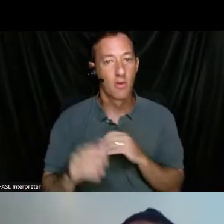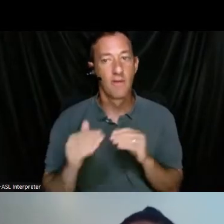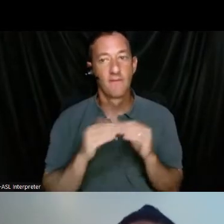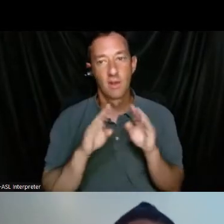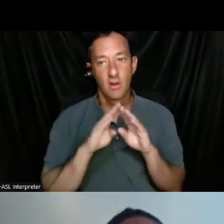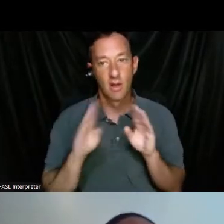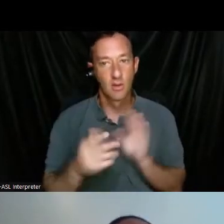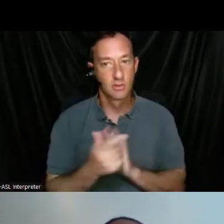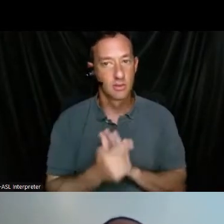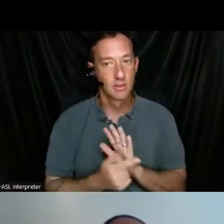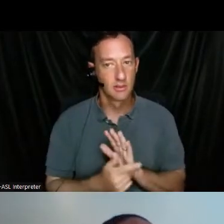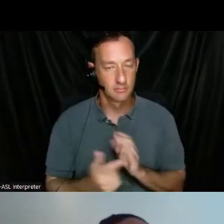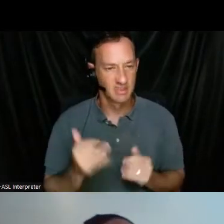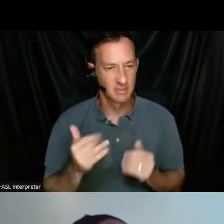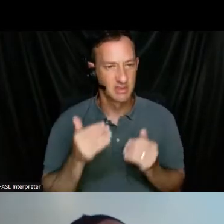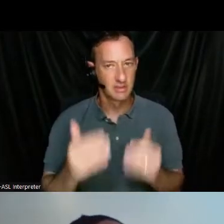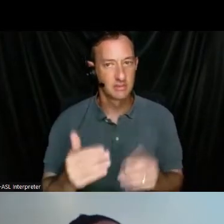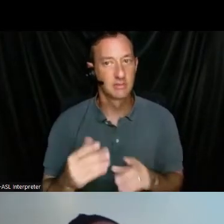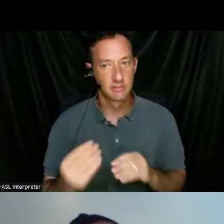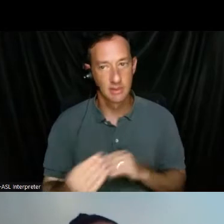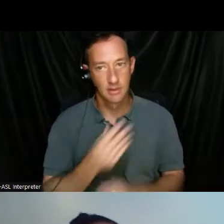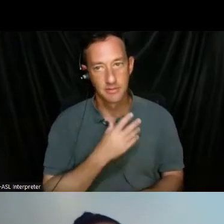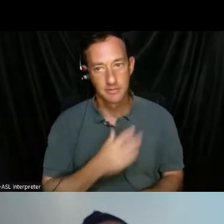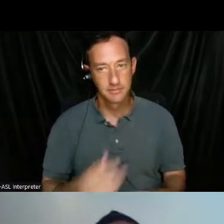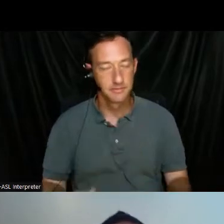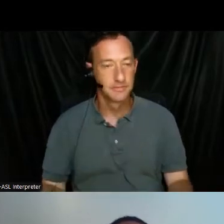Next slide, please.